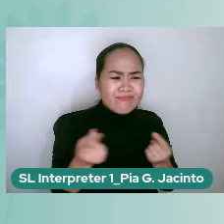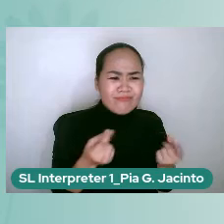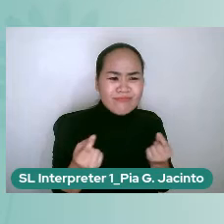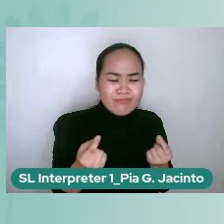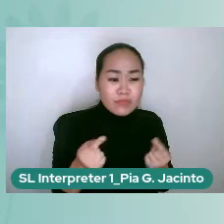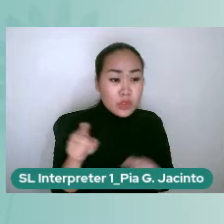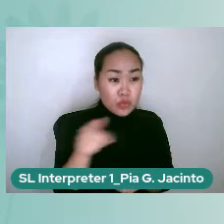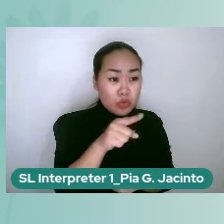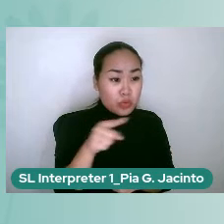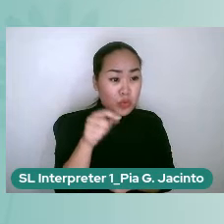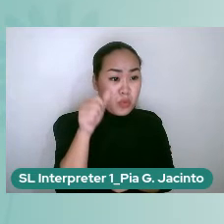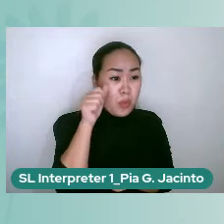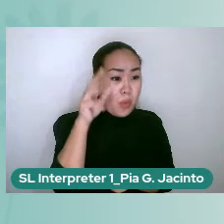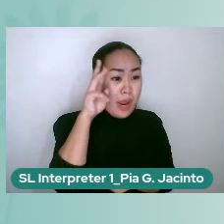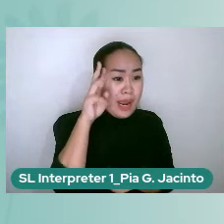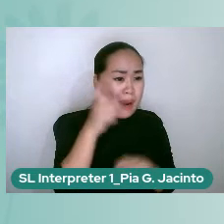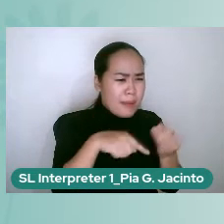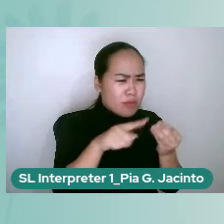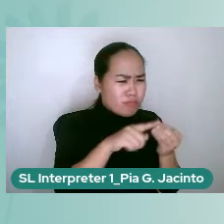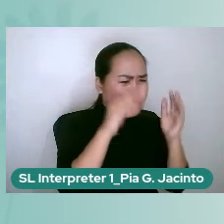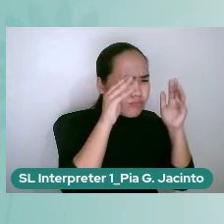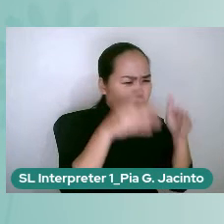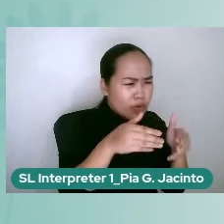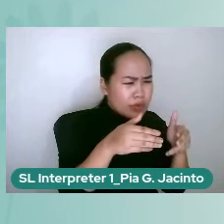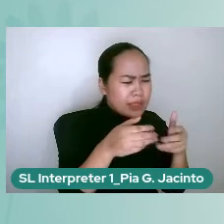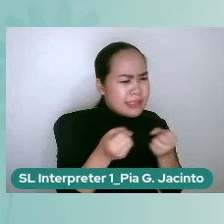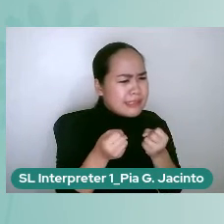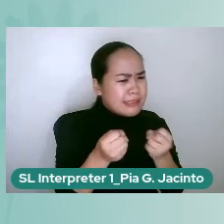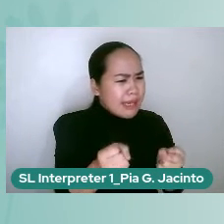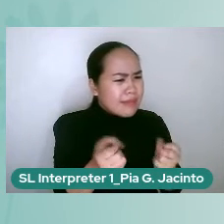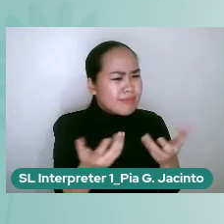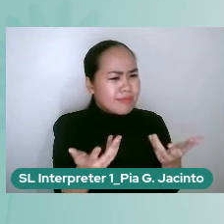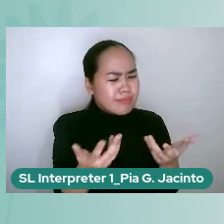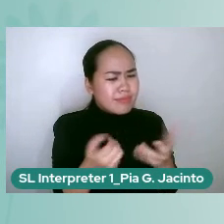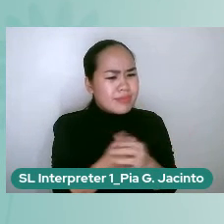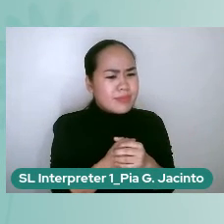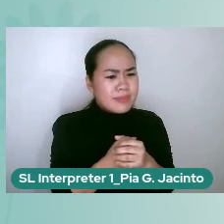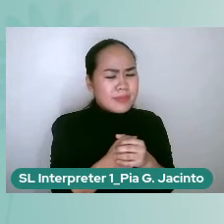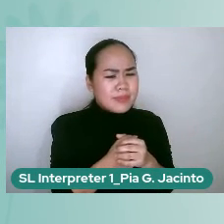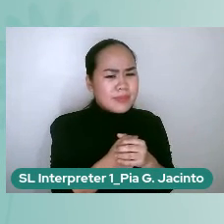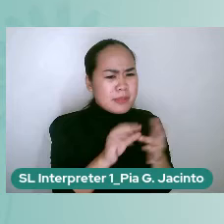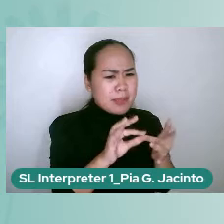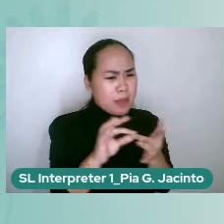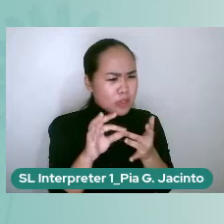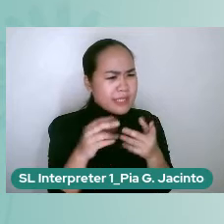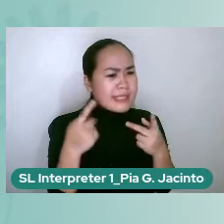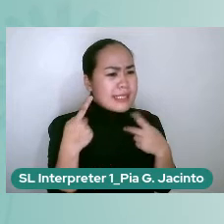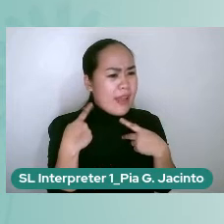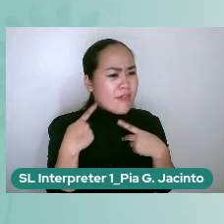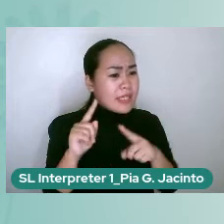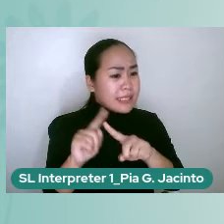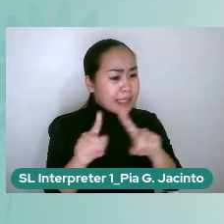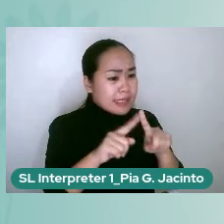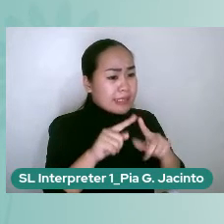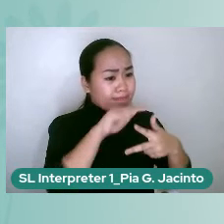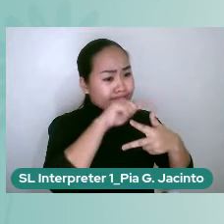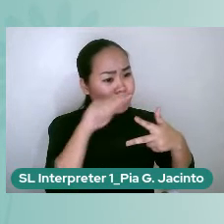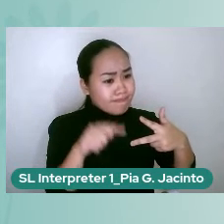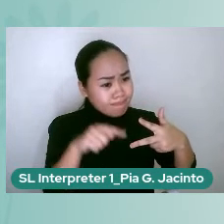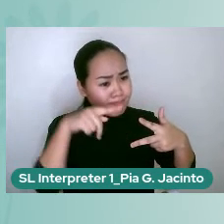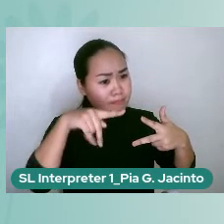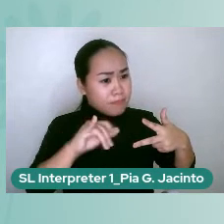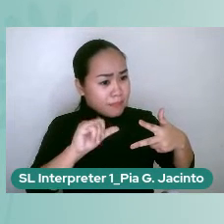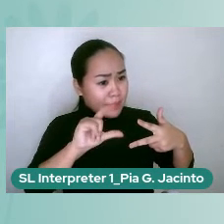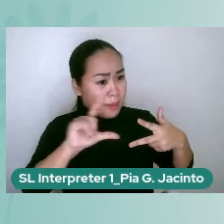know, in the global strategy, some priority activities were laid out. Each pillar has their own priority actions. But